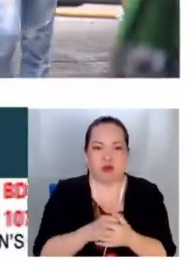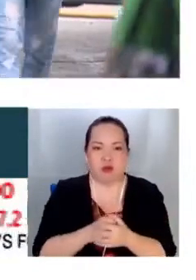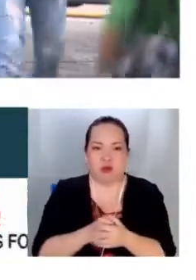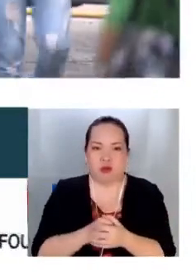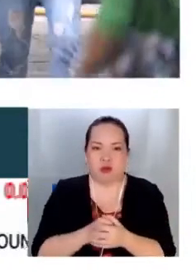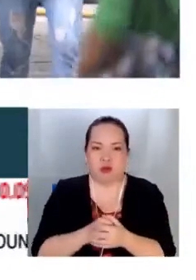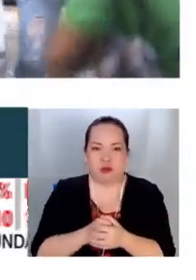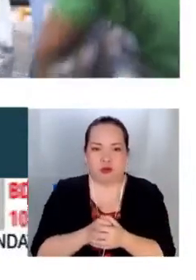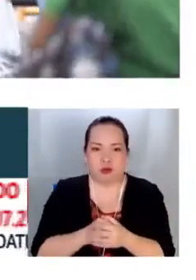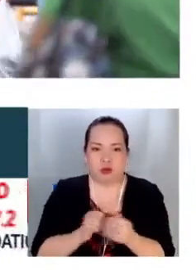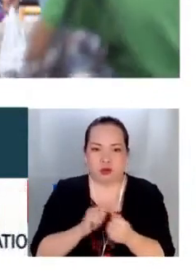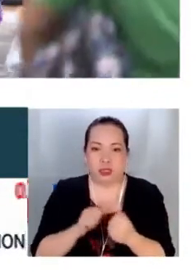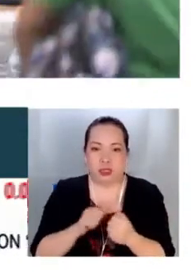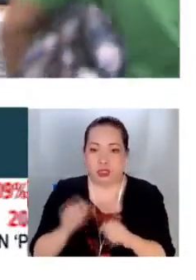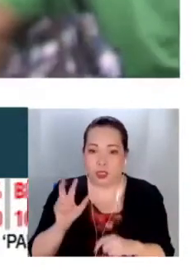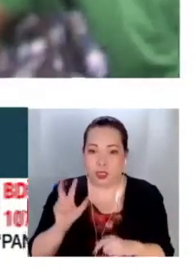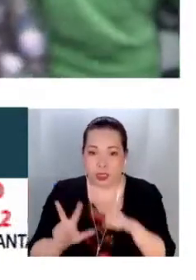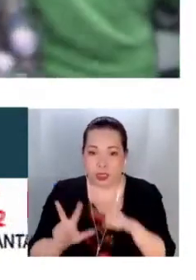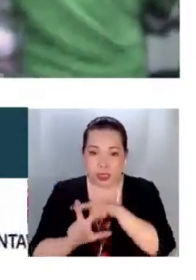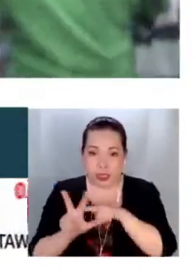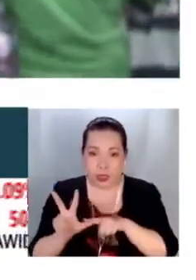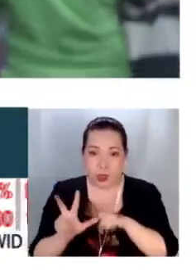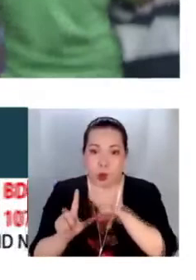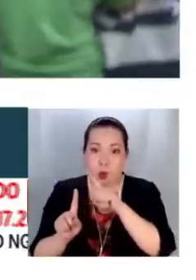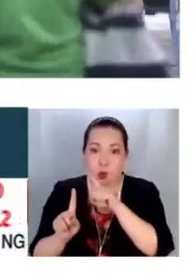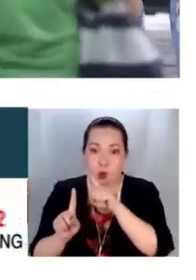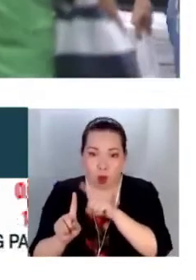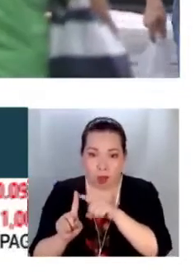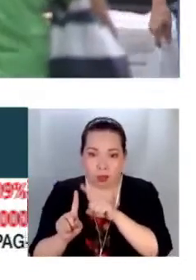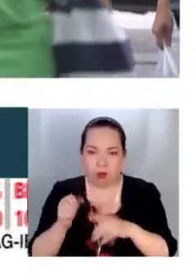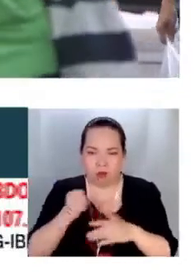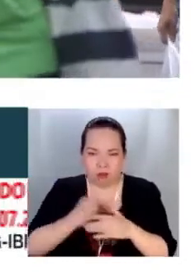minors giving birth happening in these three regions.